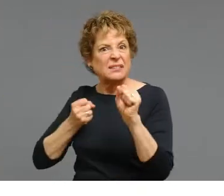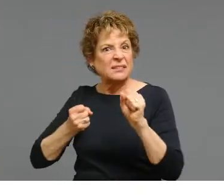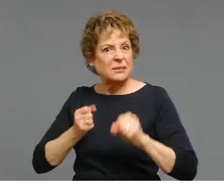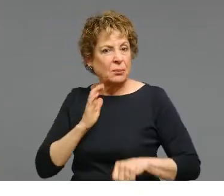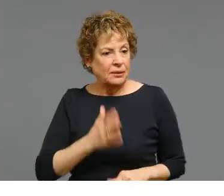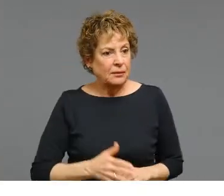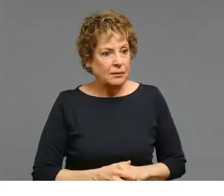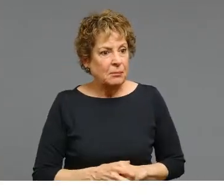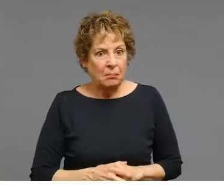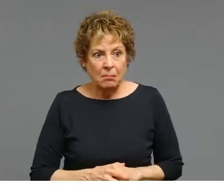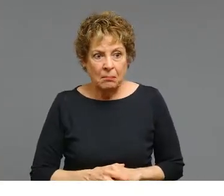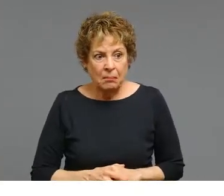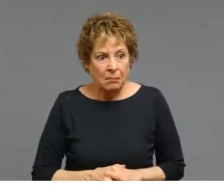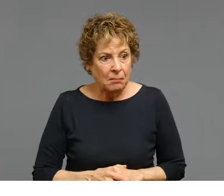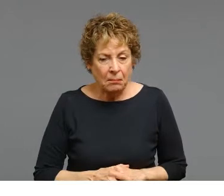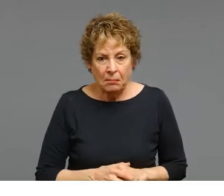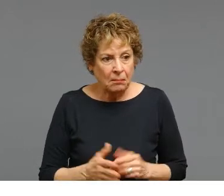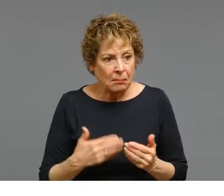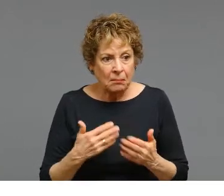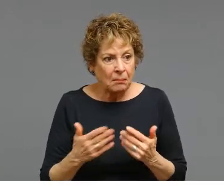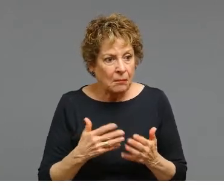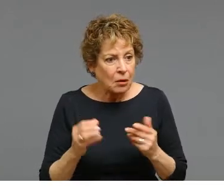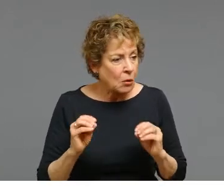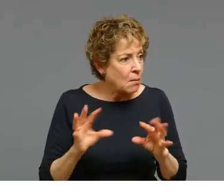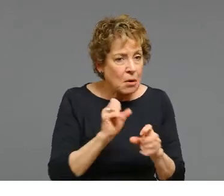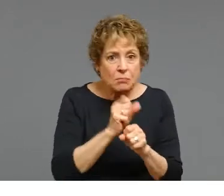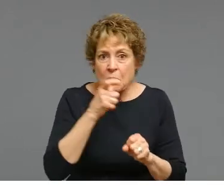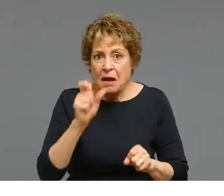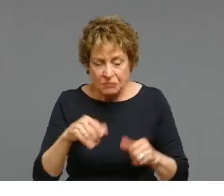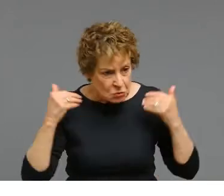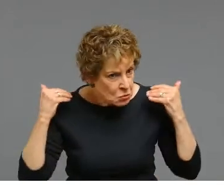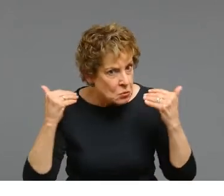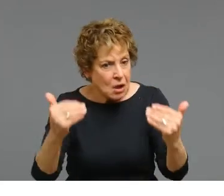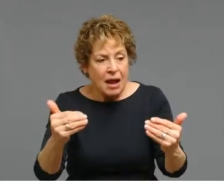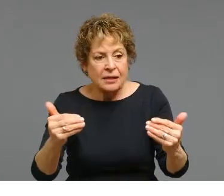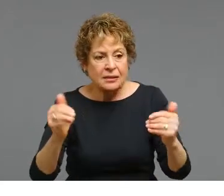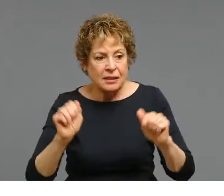pretty quickly even if you just walk into our sites.